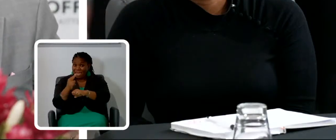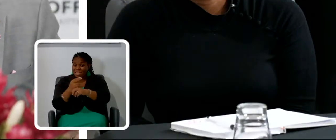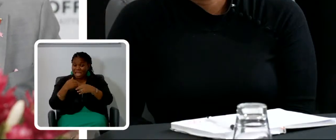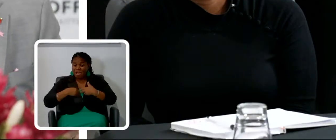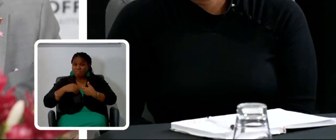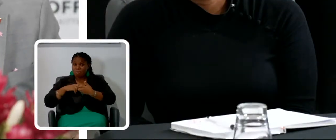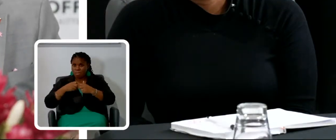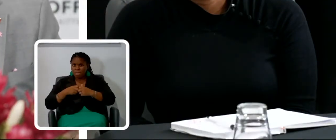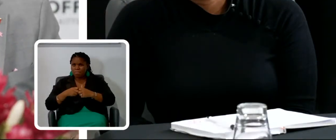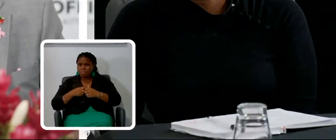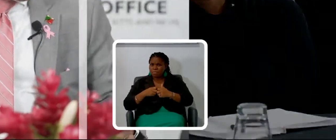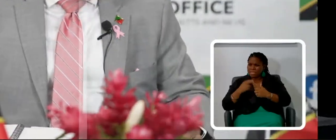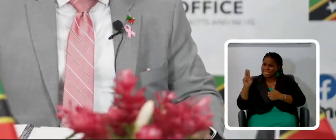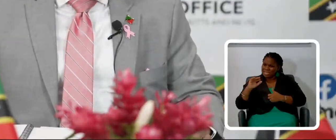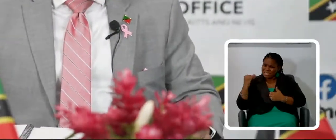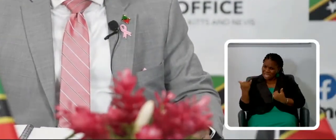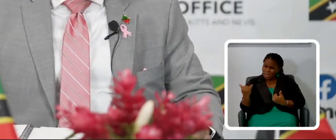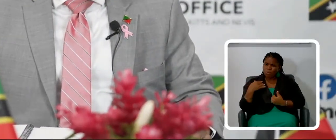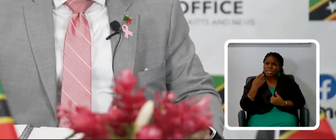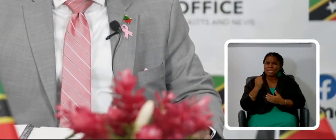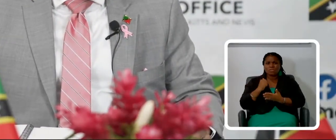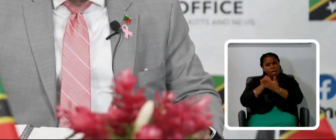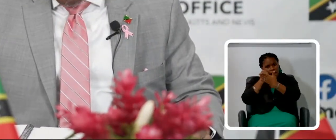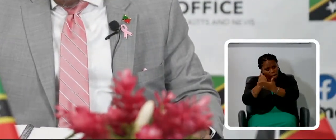fighting for Haiti.